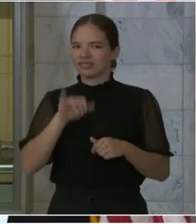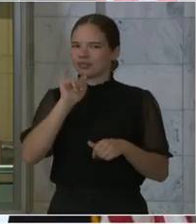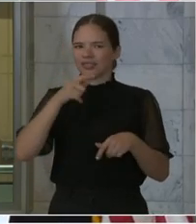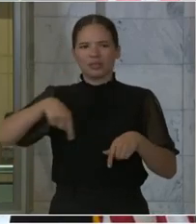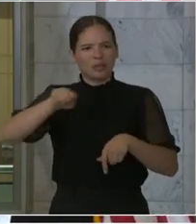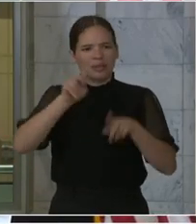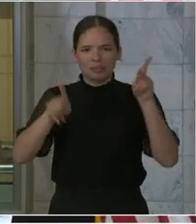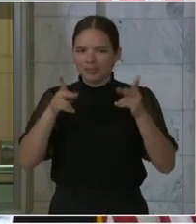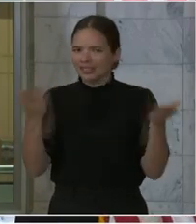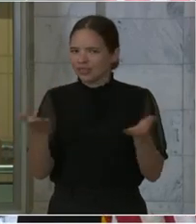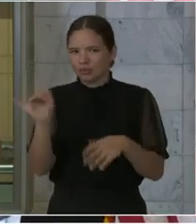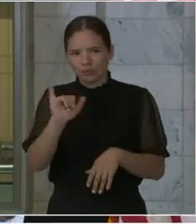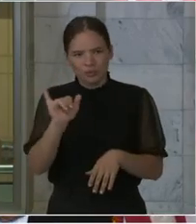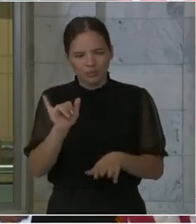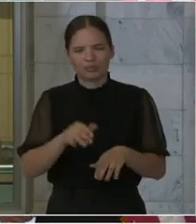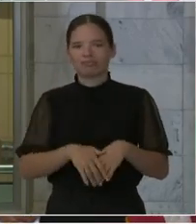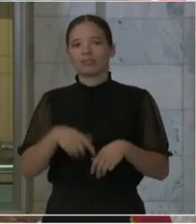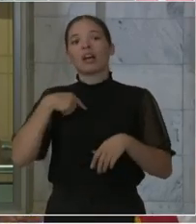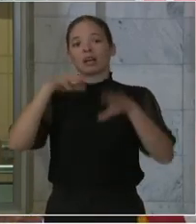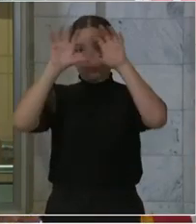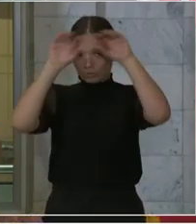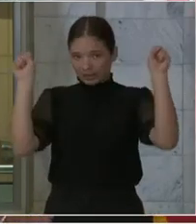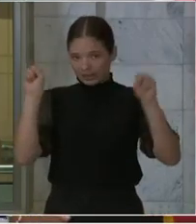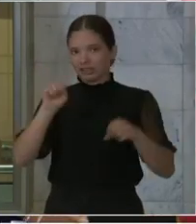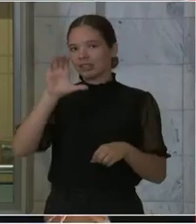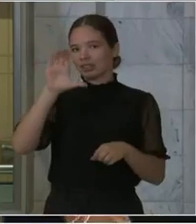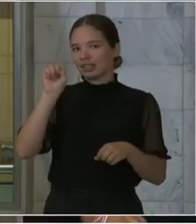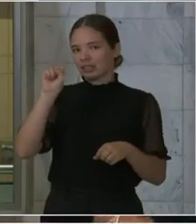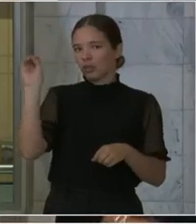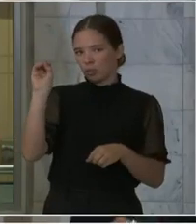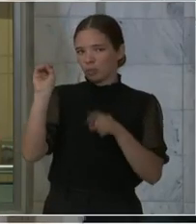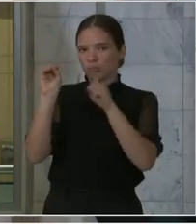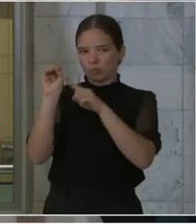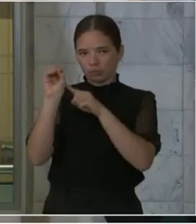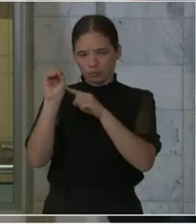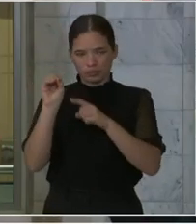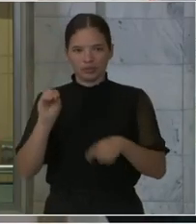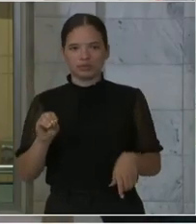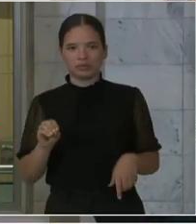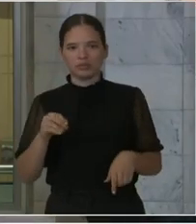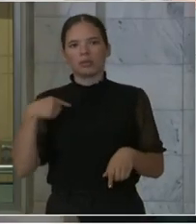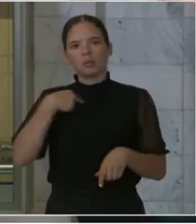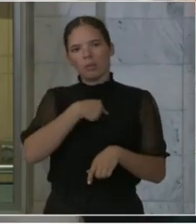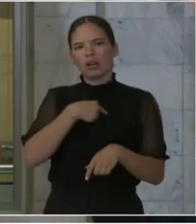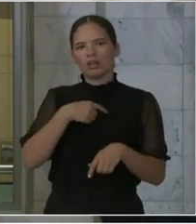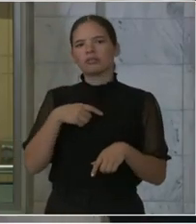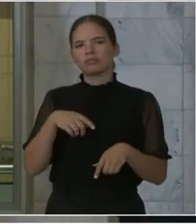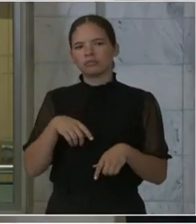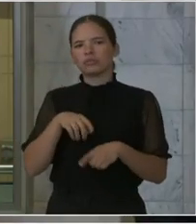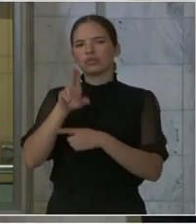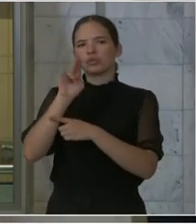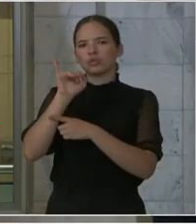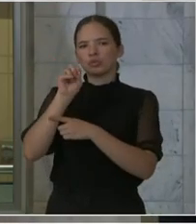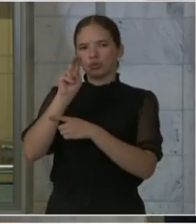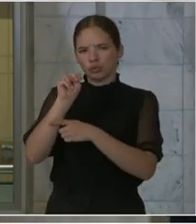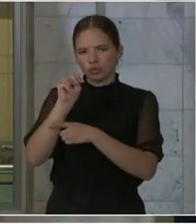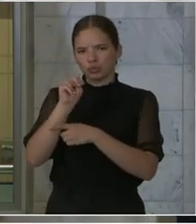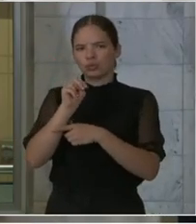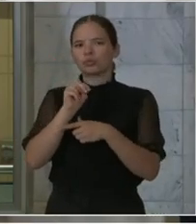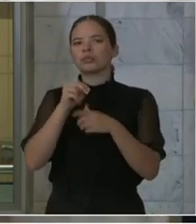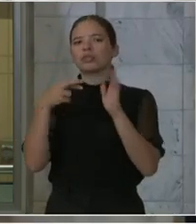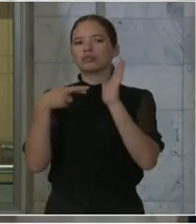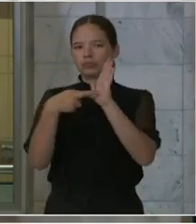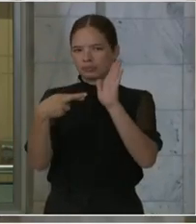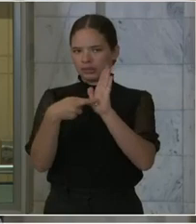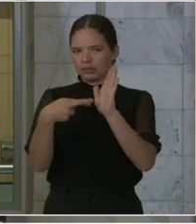the Council of School Officers, and we are the union representing school leadership, but not only school leadership, we